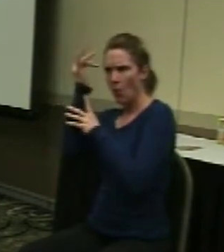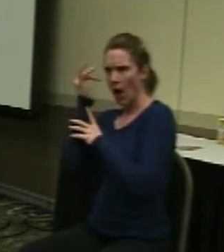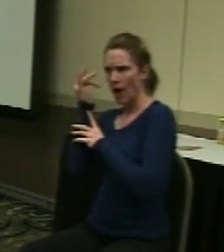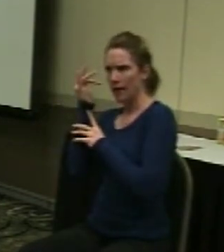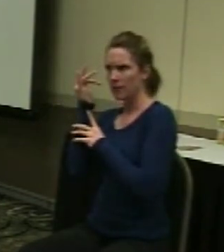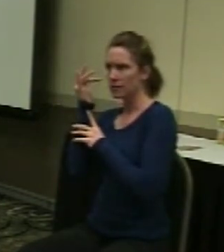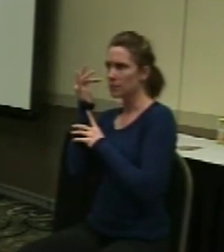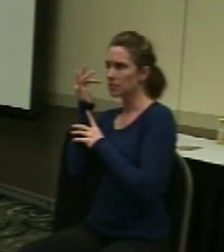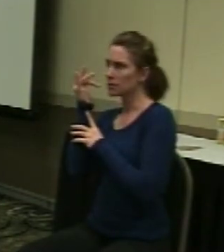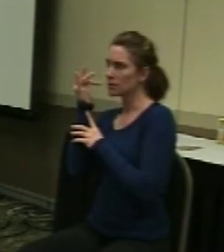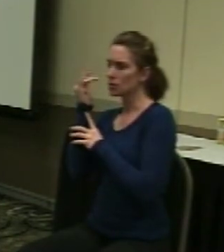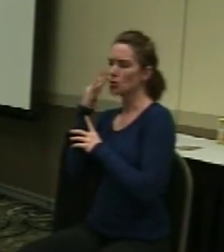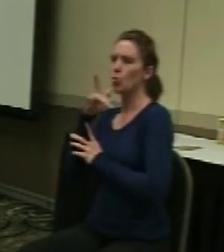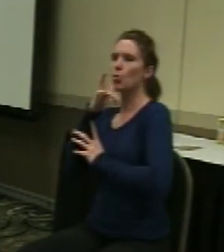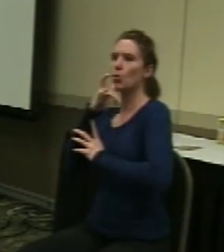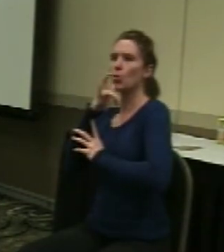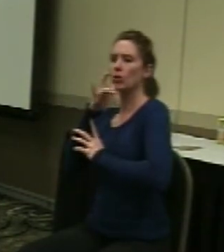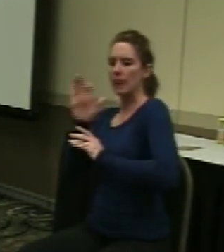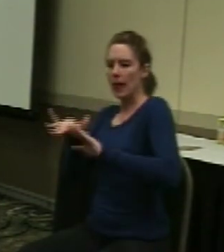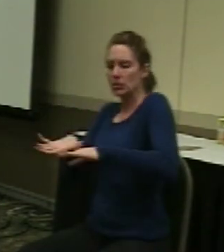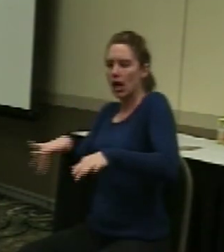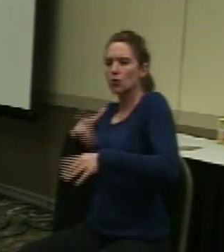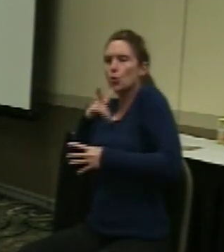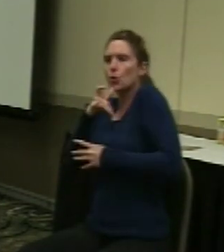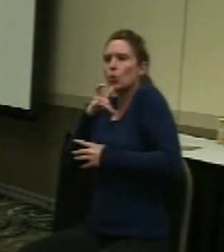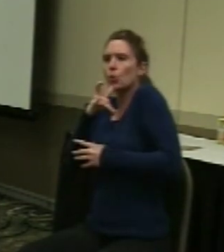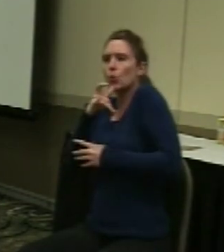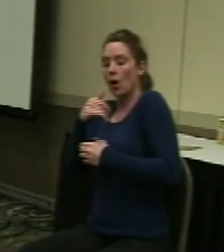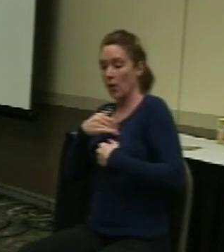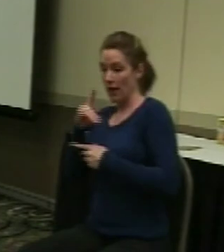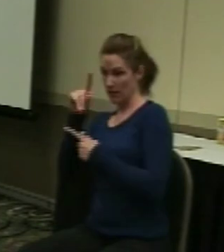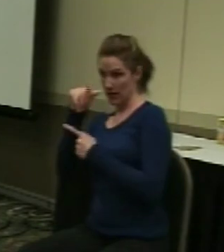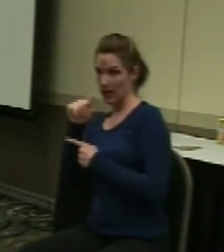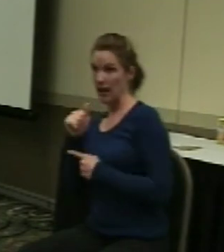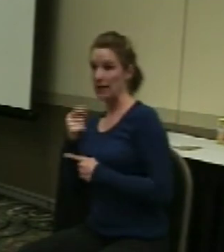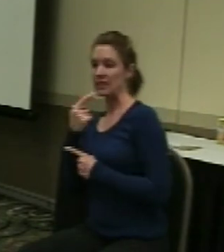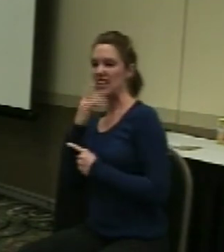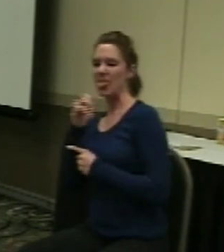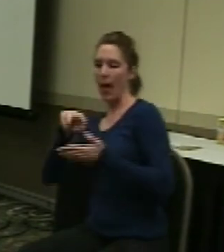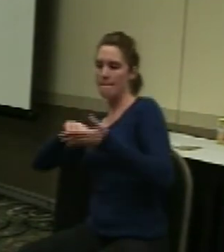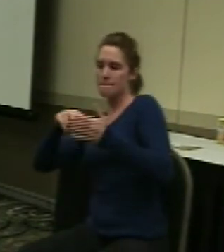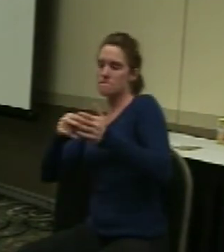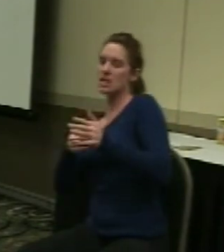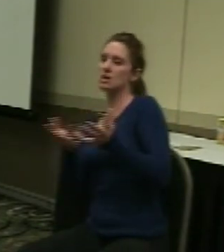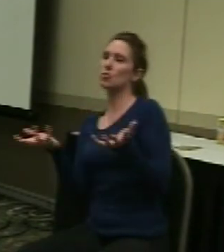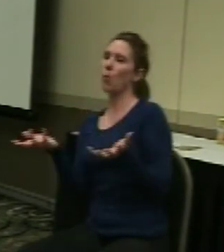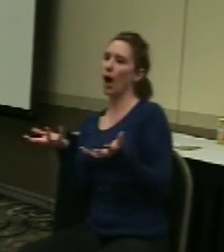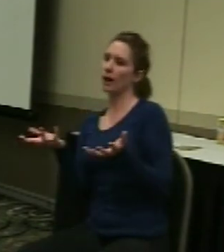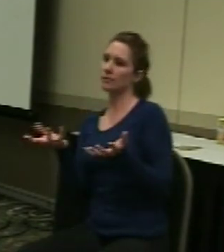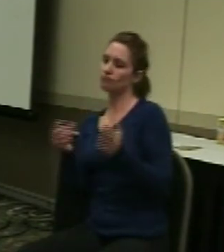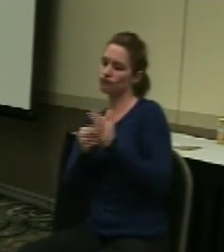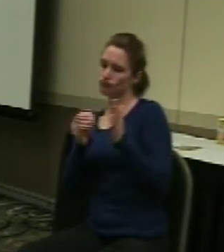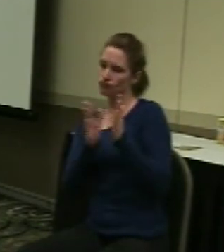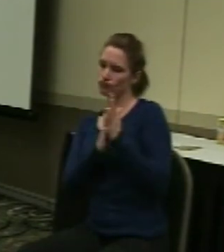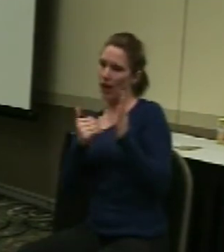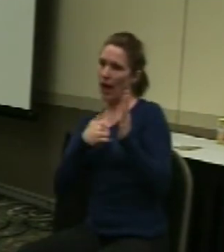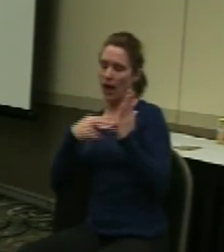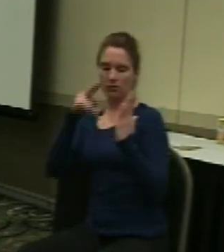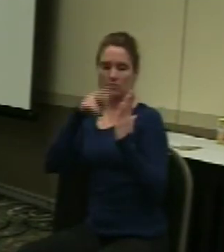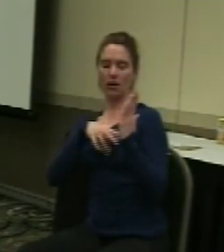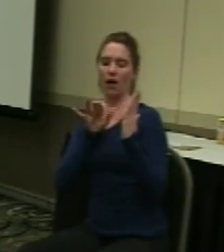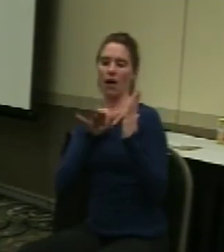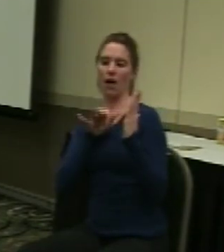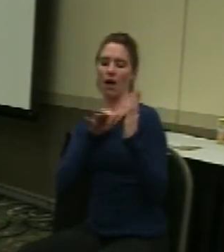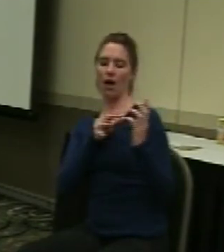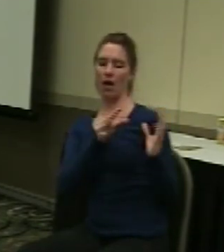you know, who is this child? We have data to say, now this is what it means. So that's what you're doing when you're taking your